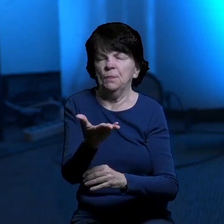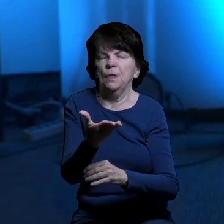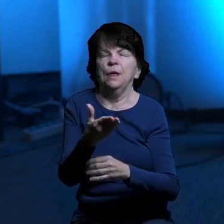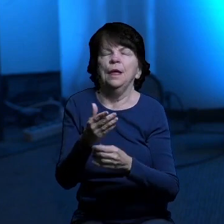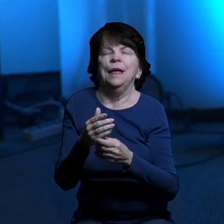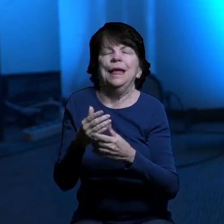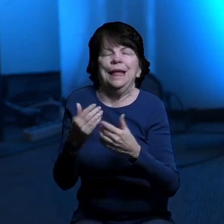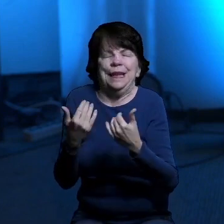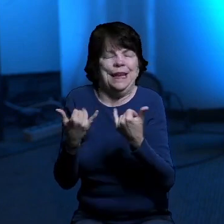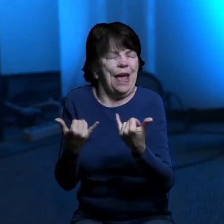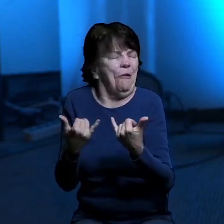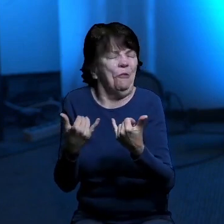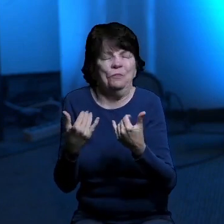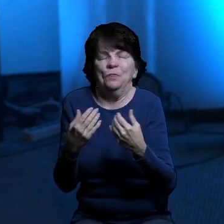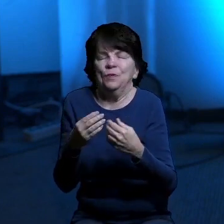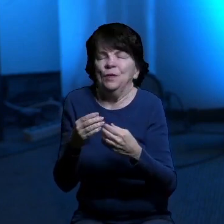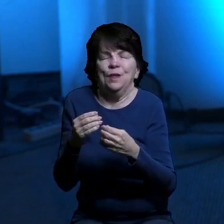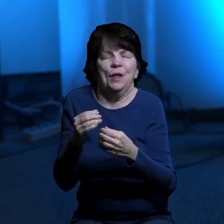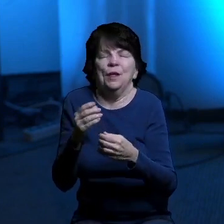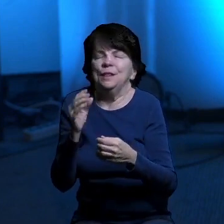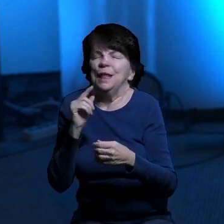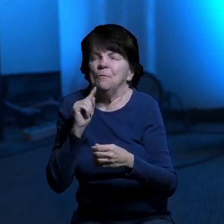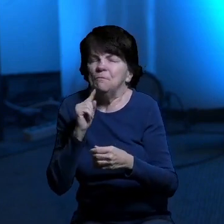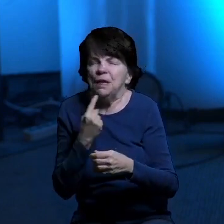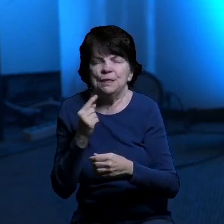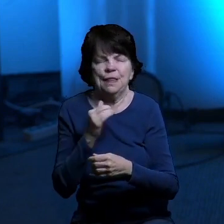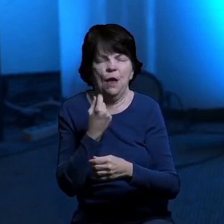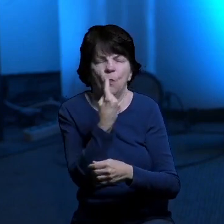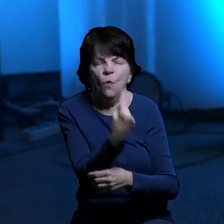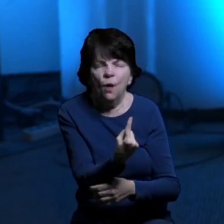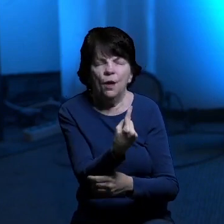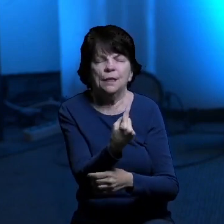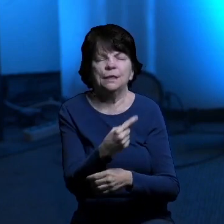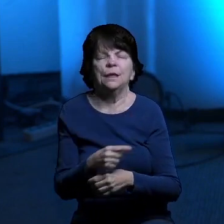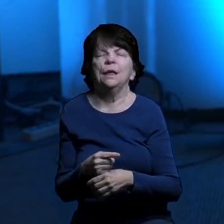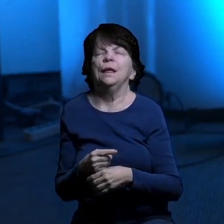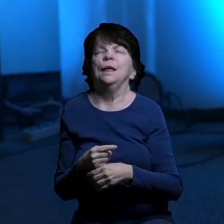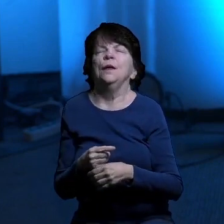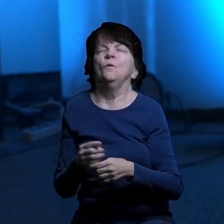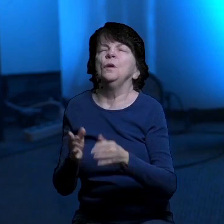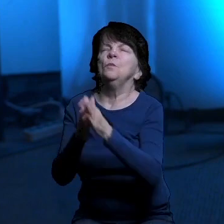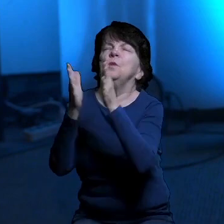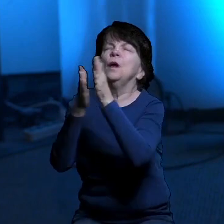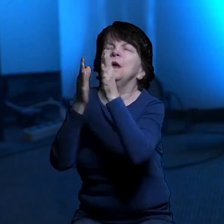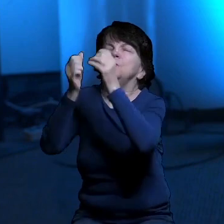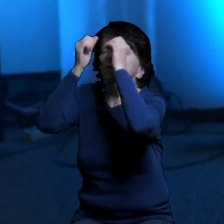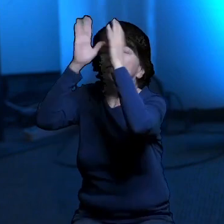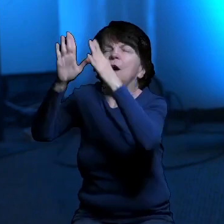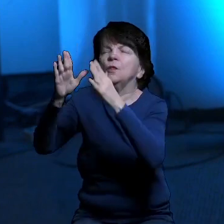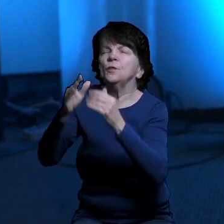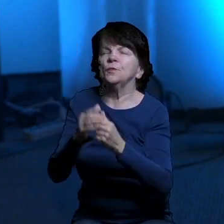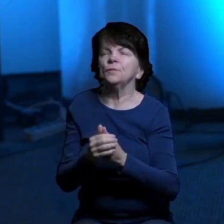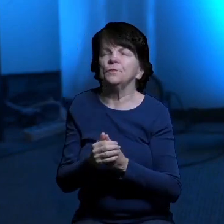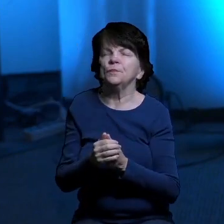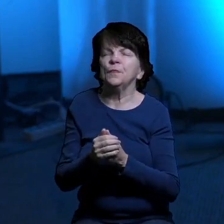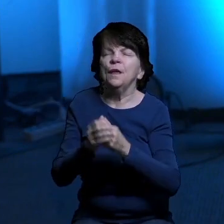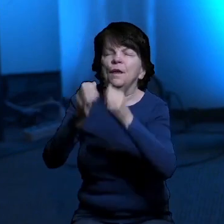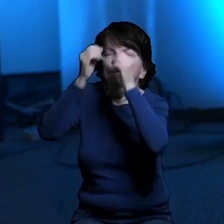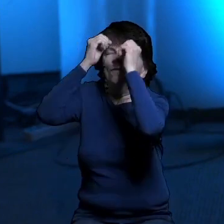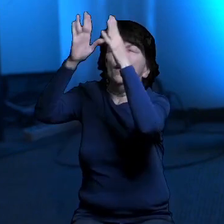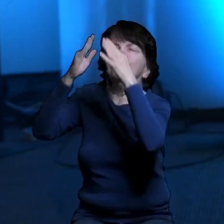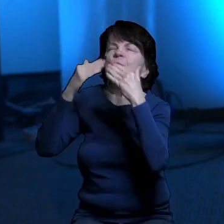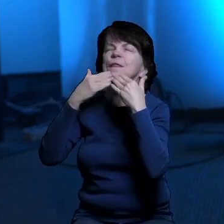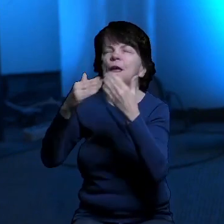loved one. But God, we thank you for that ultimate yes, Lord. We praise you, Father. And Father, we thank you for